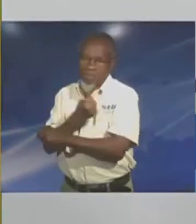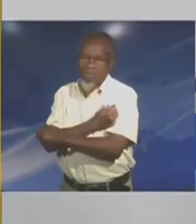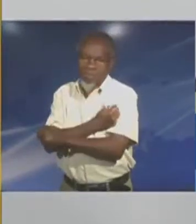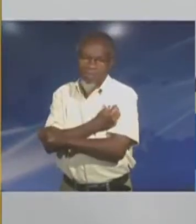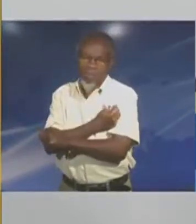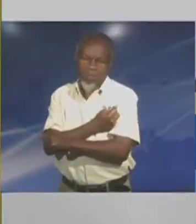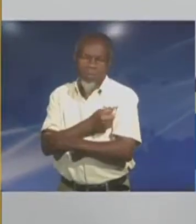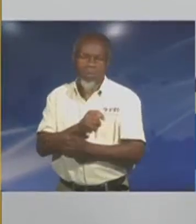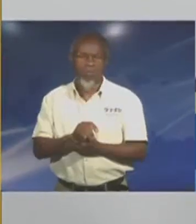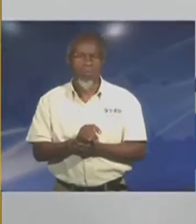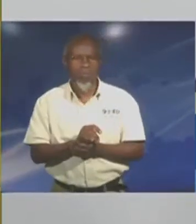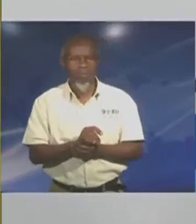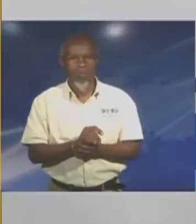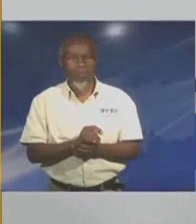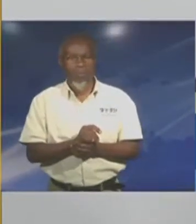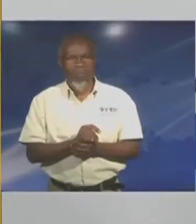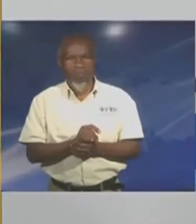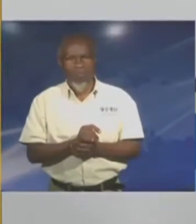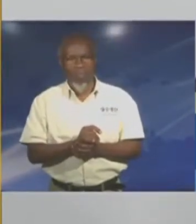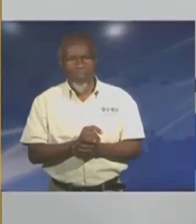you and ourselves